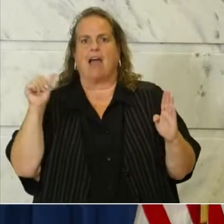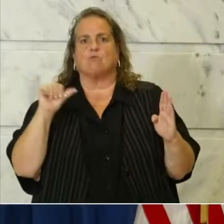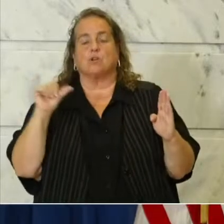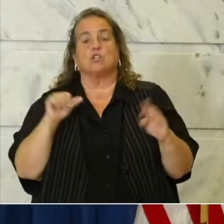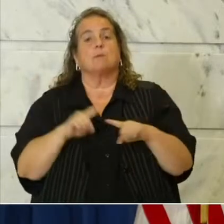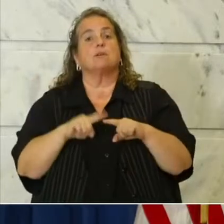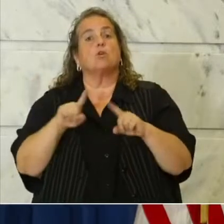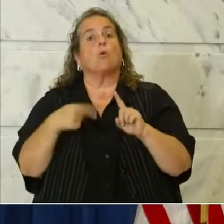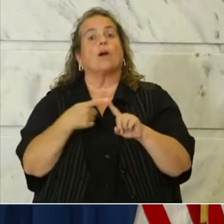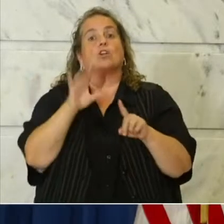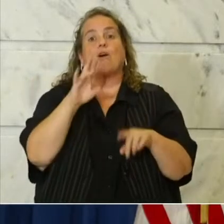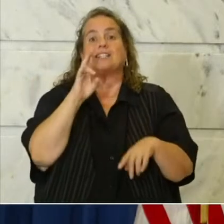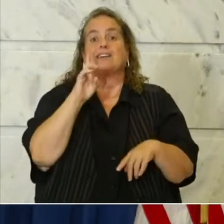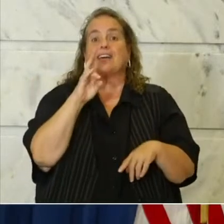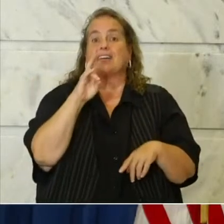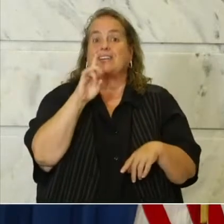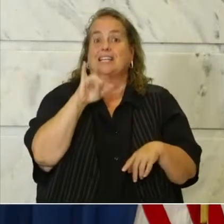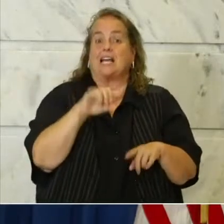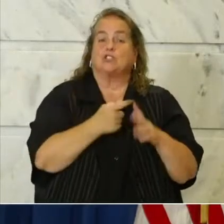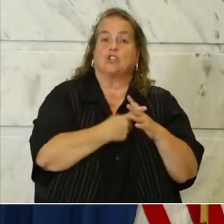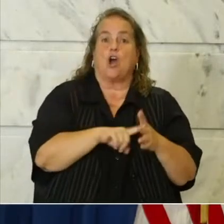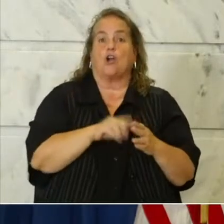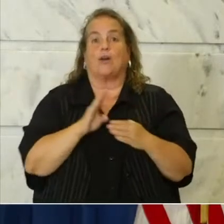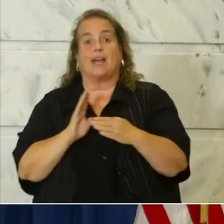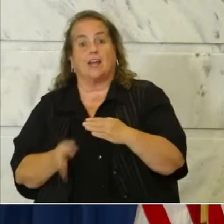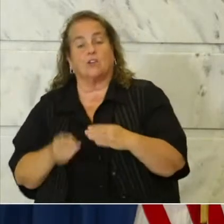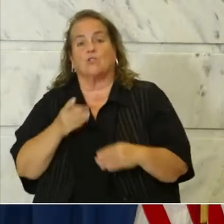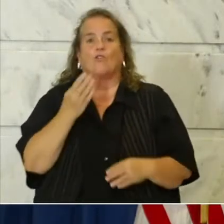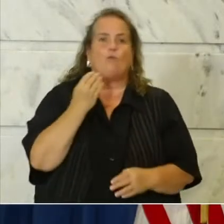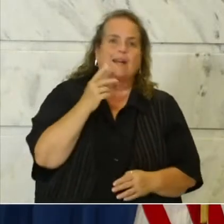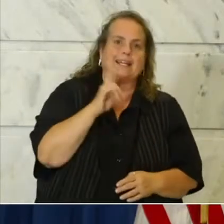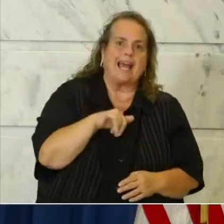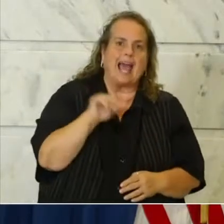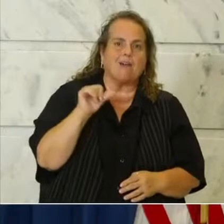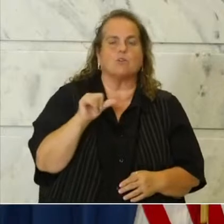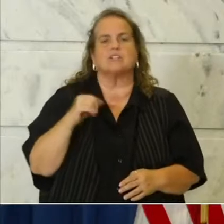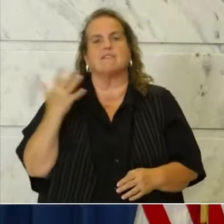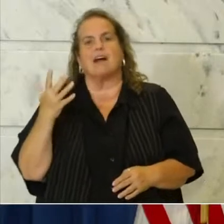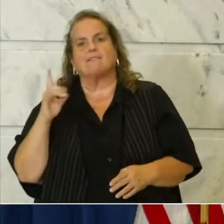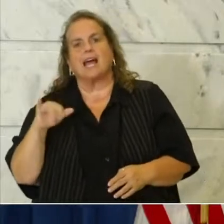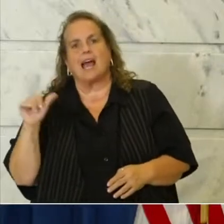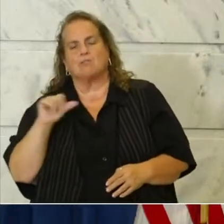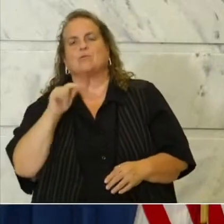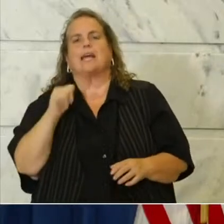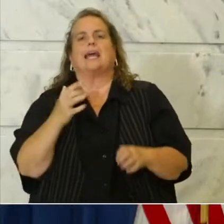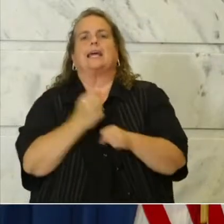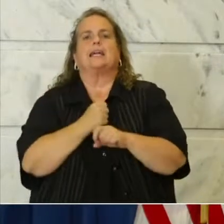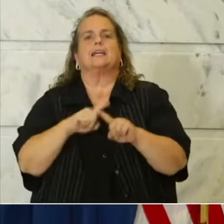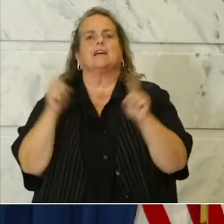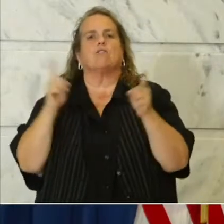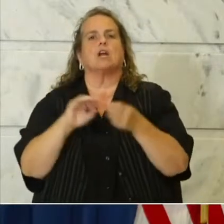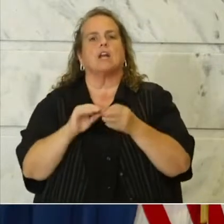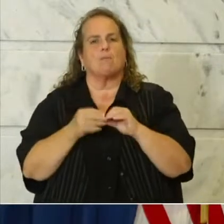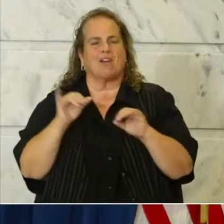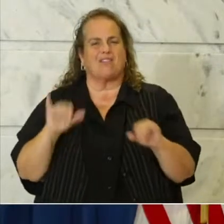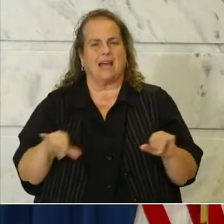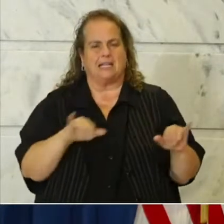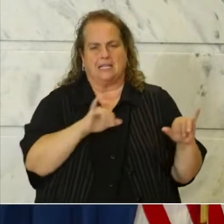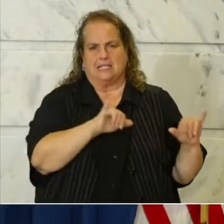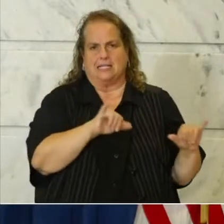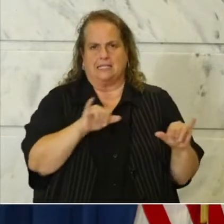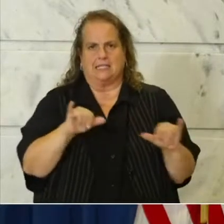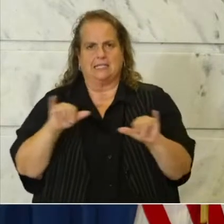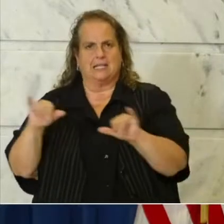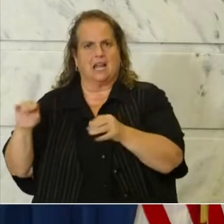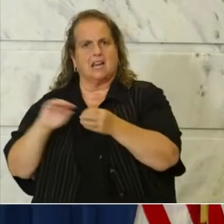7-day starts and ends, or if you do a 14-day average or a 5-day average, then you get a different number. This is the consistent number that we've used.